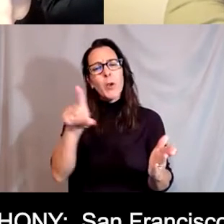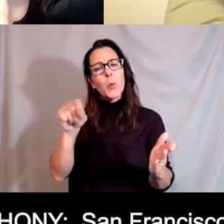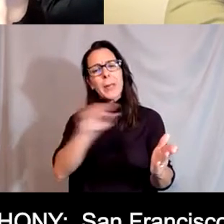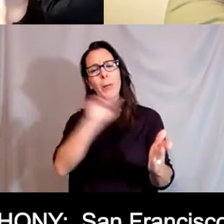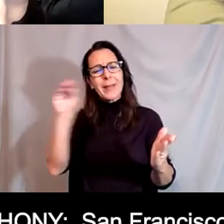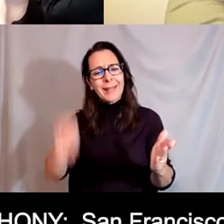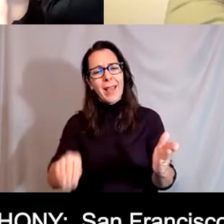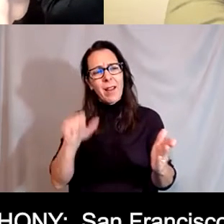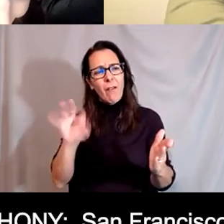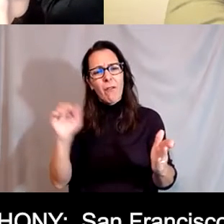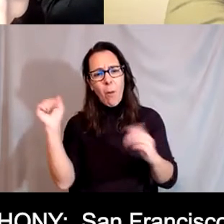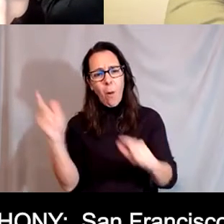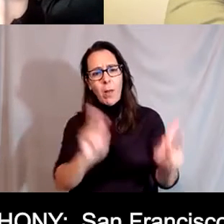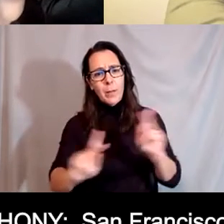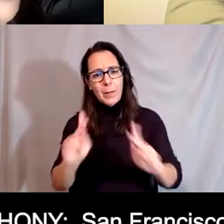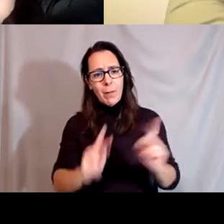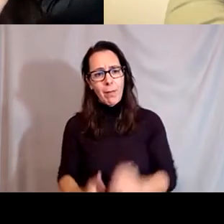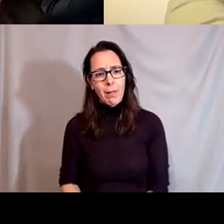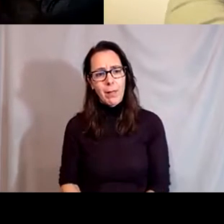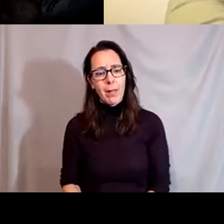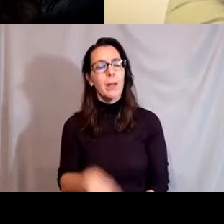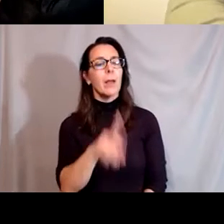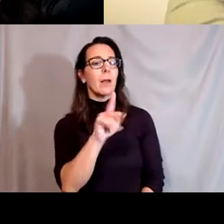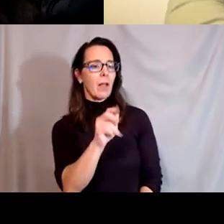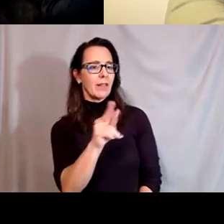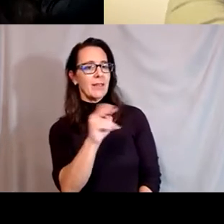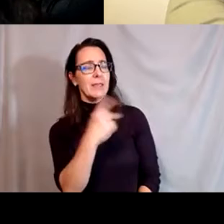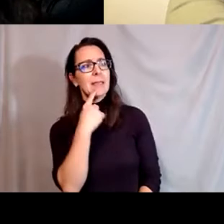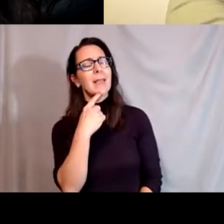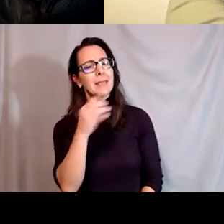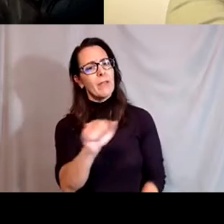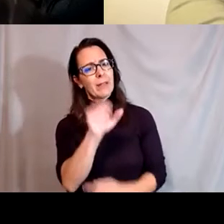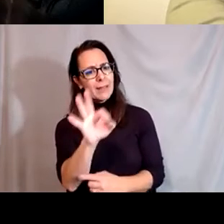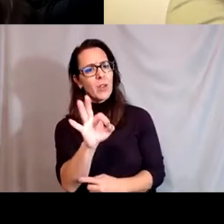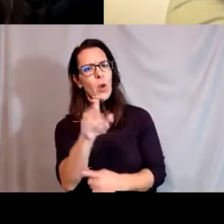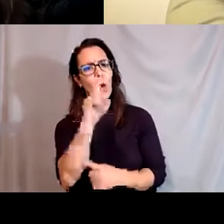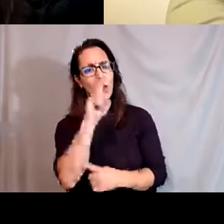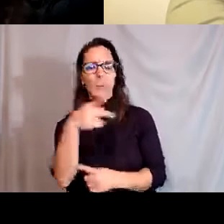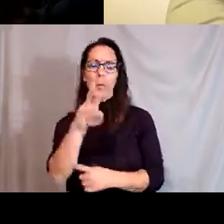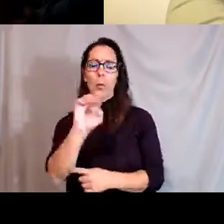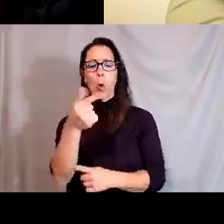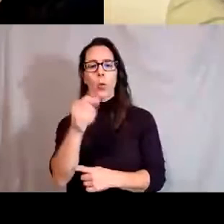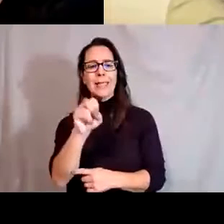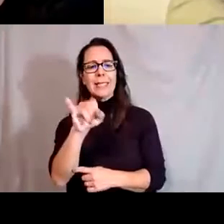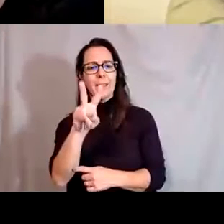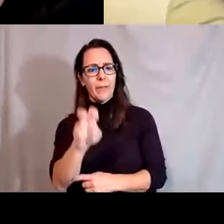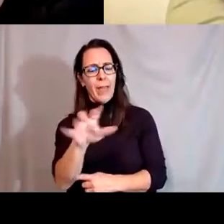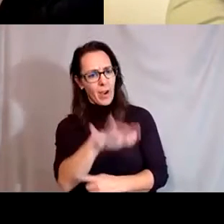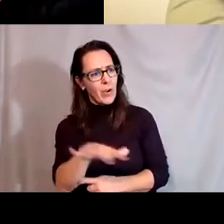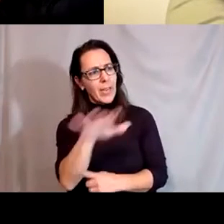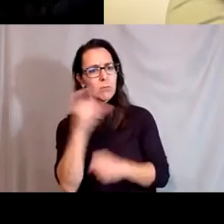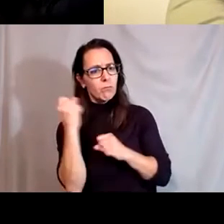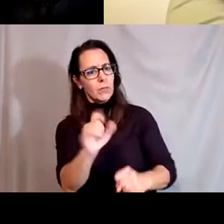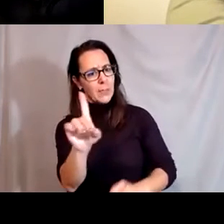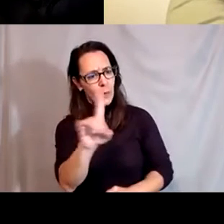Francisco is considered a very progressive area and heavily Democratic, and yet we're still having those issues in those places. Yeah, well,